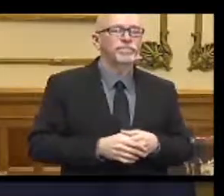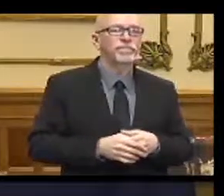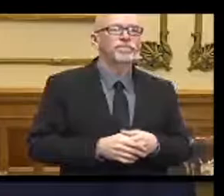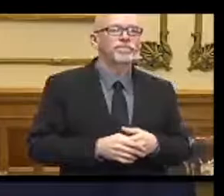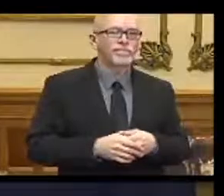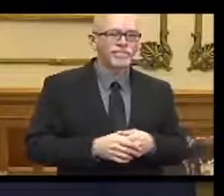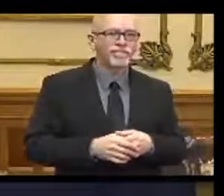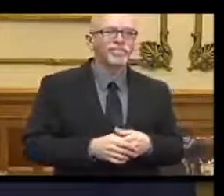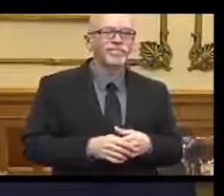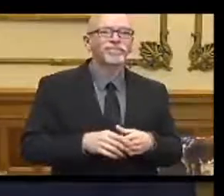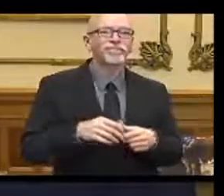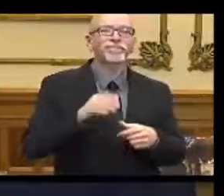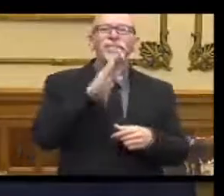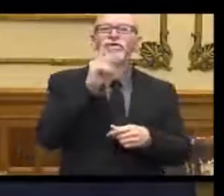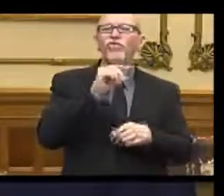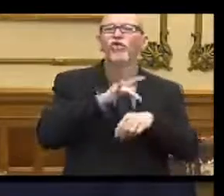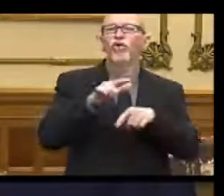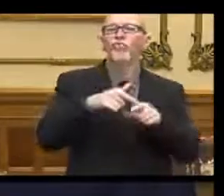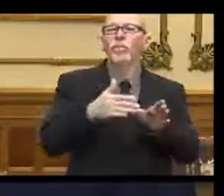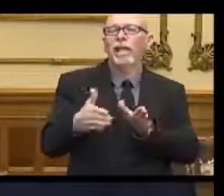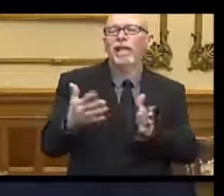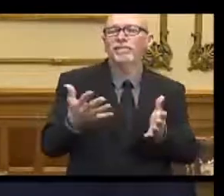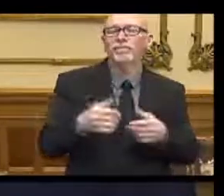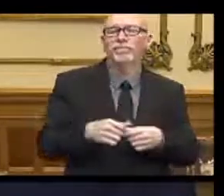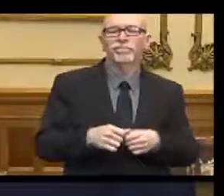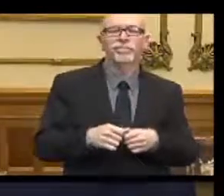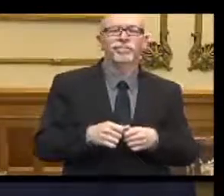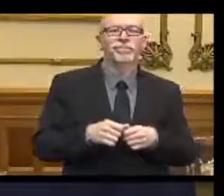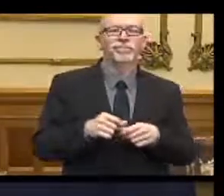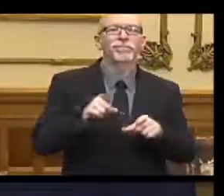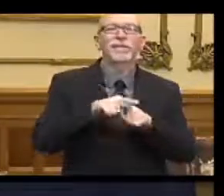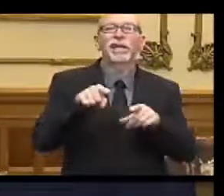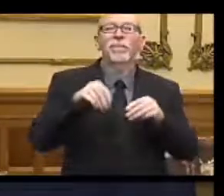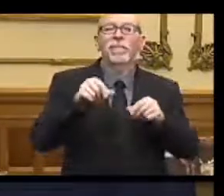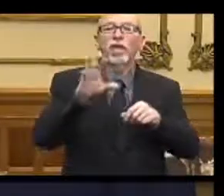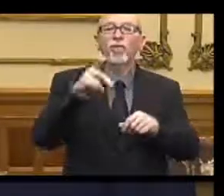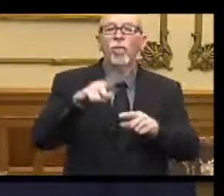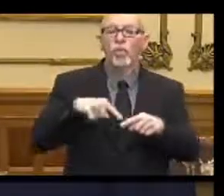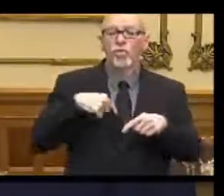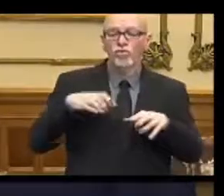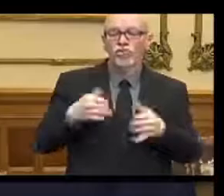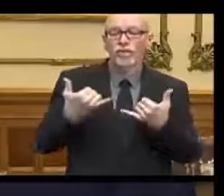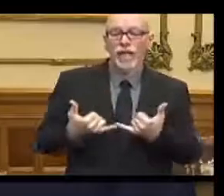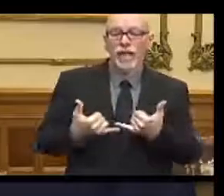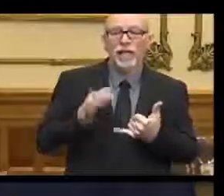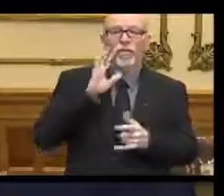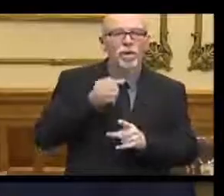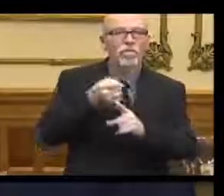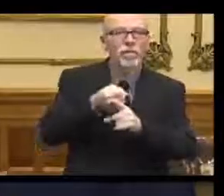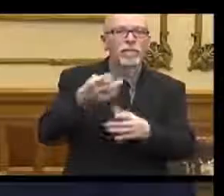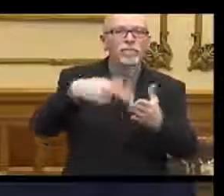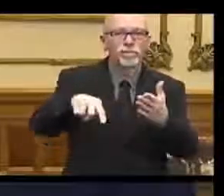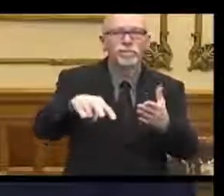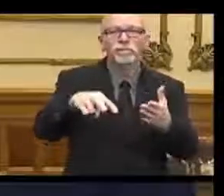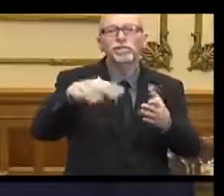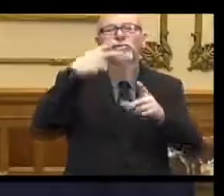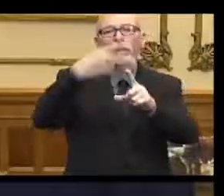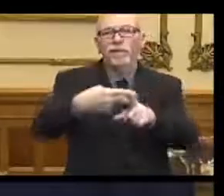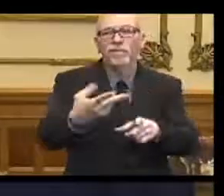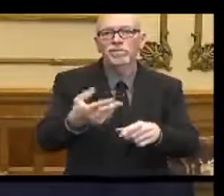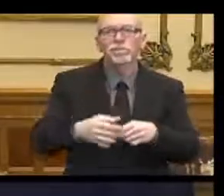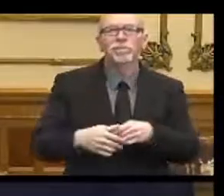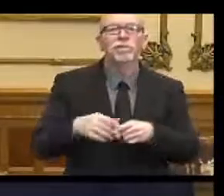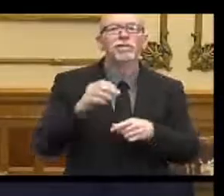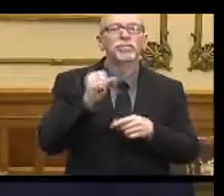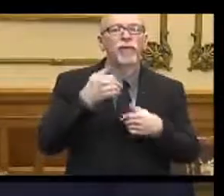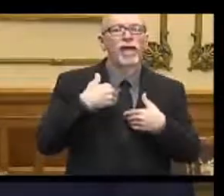Well, it's never too early to start planning ahead, just like planting a crop. I mean, what we do now is going to matter in 2 weeks and 2 months. And